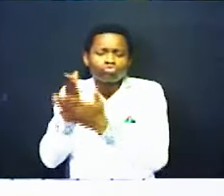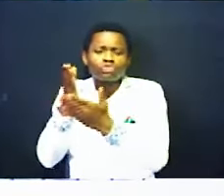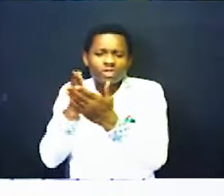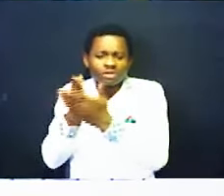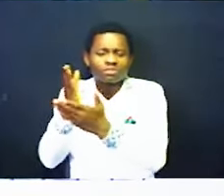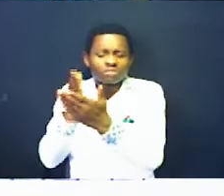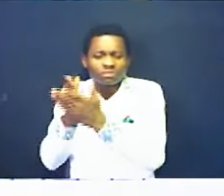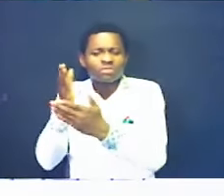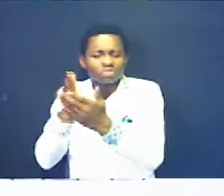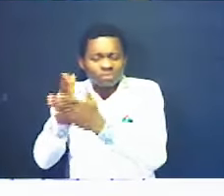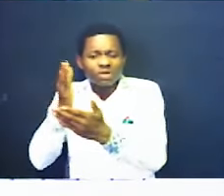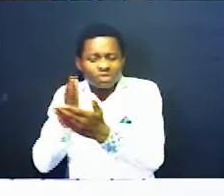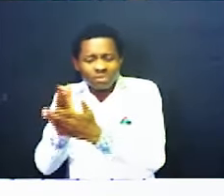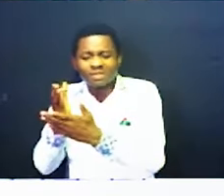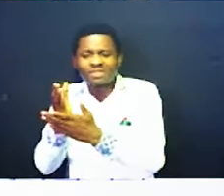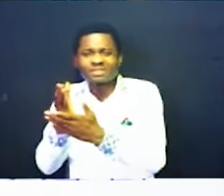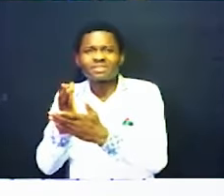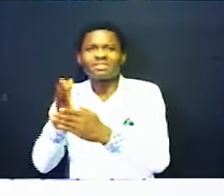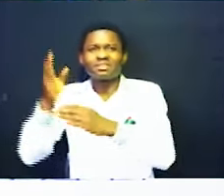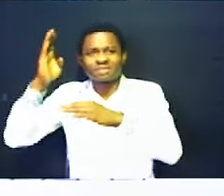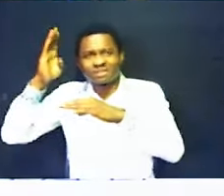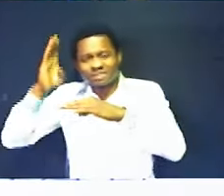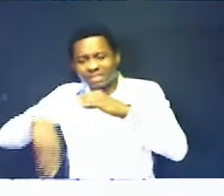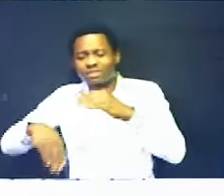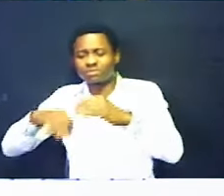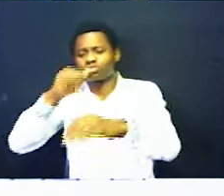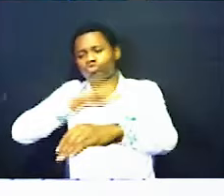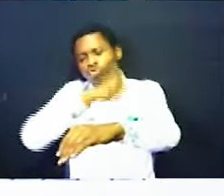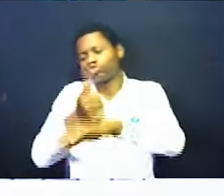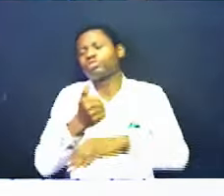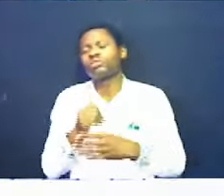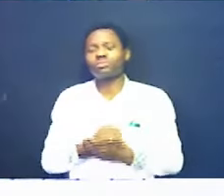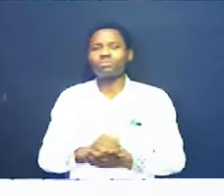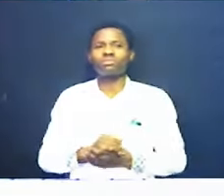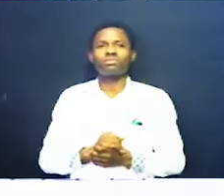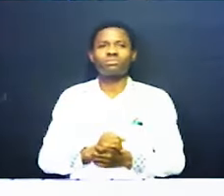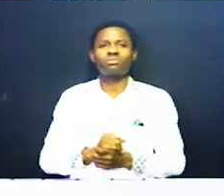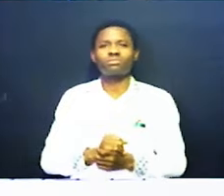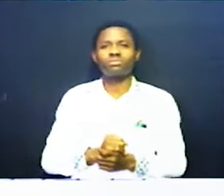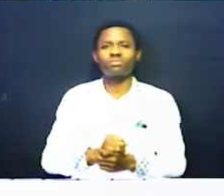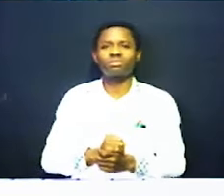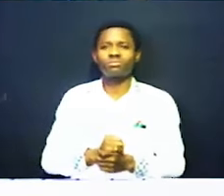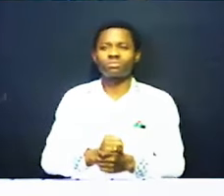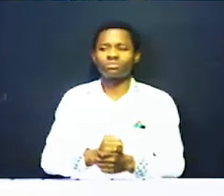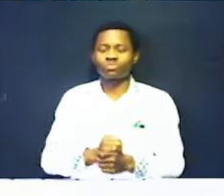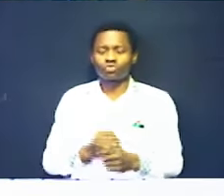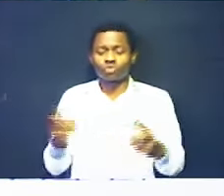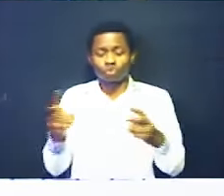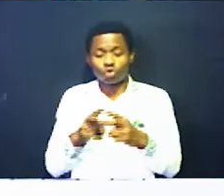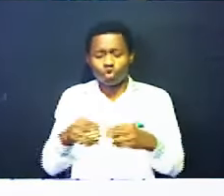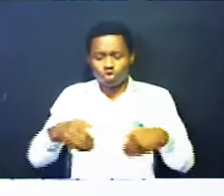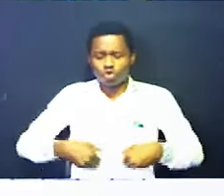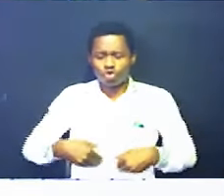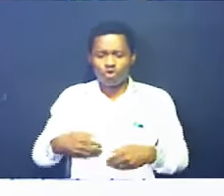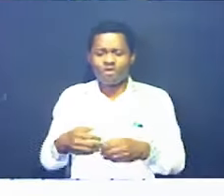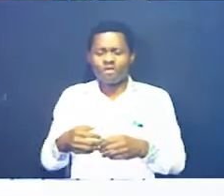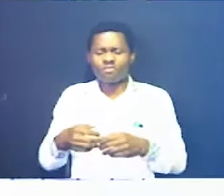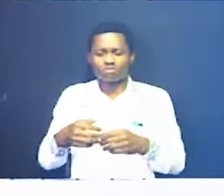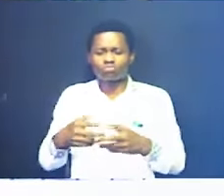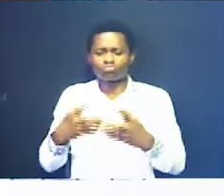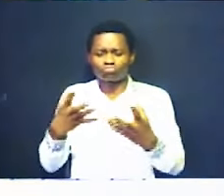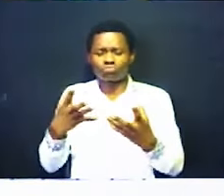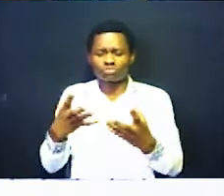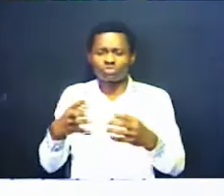wesua nyamesom ye pa na brabom no asemwe eno kan e ose kwan ye befa so etumi anya